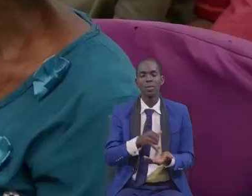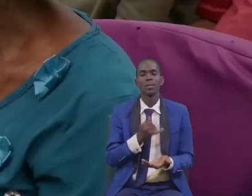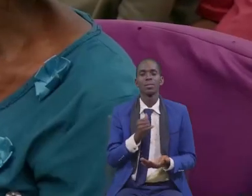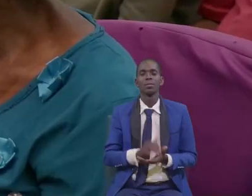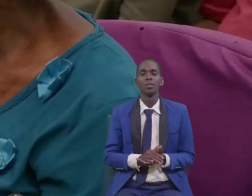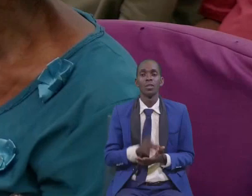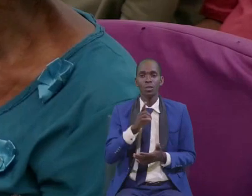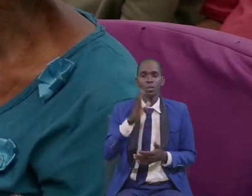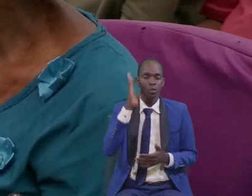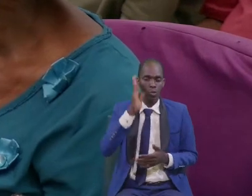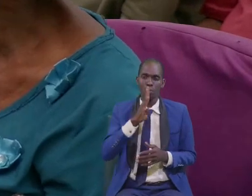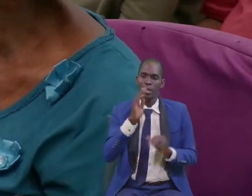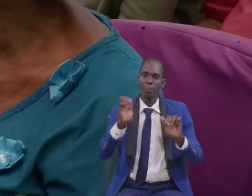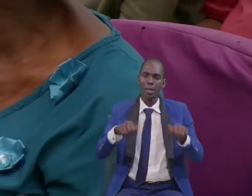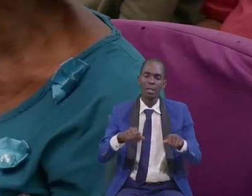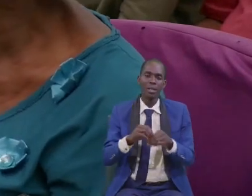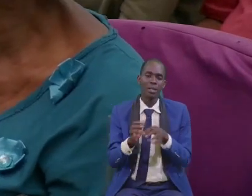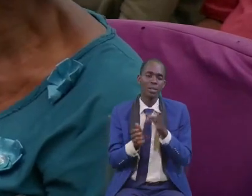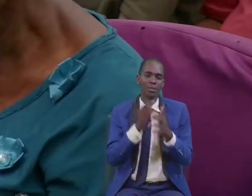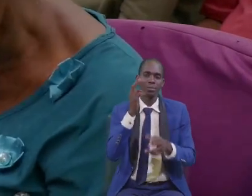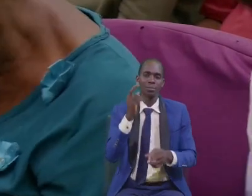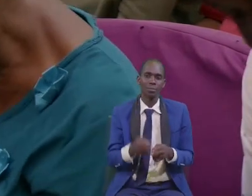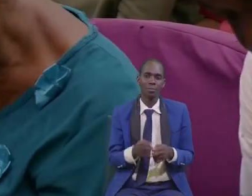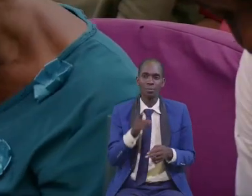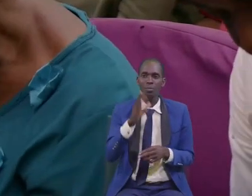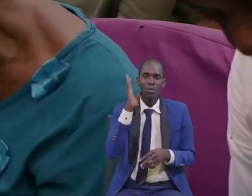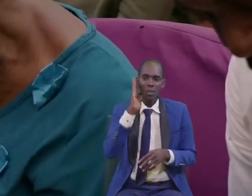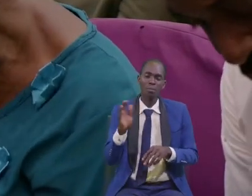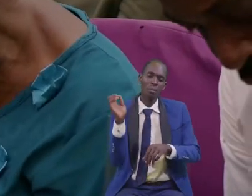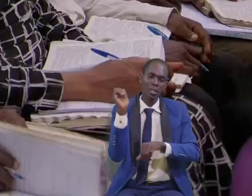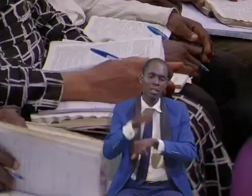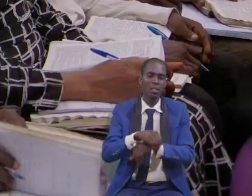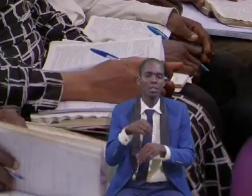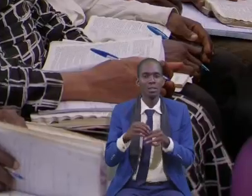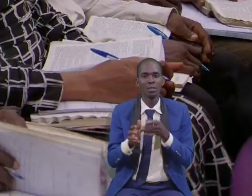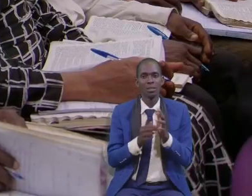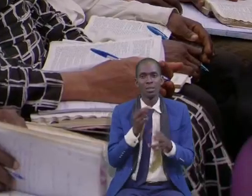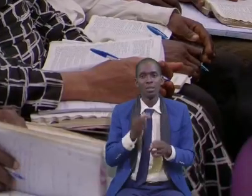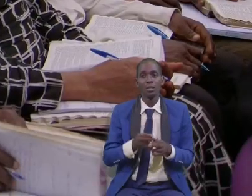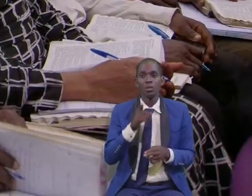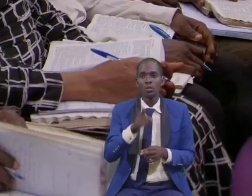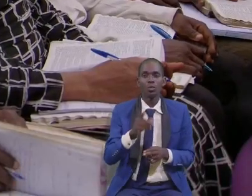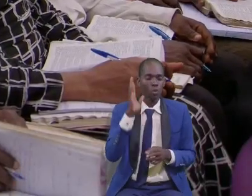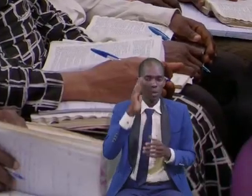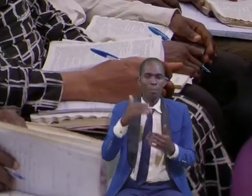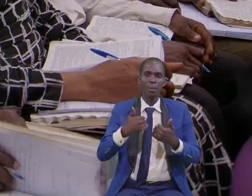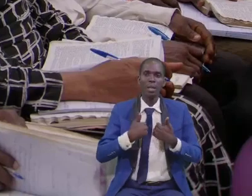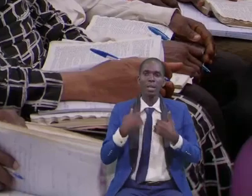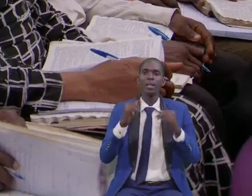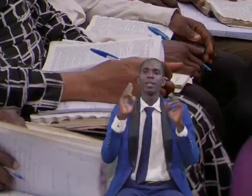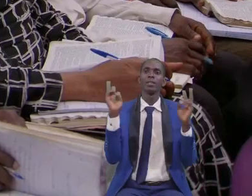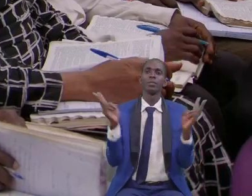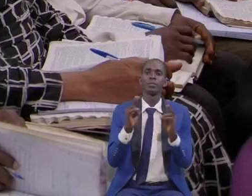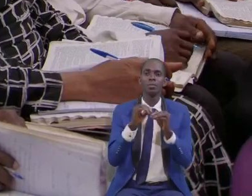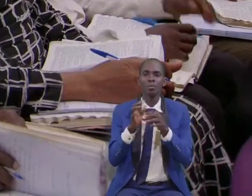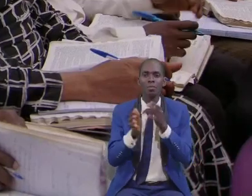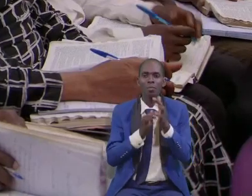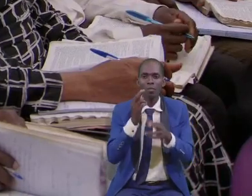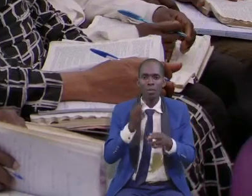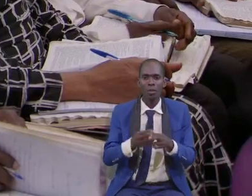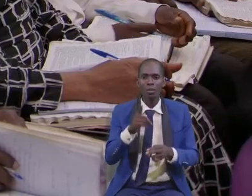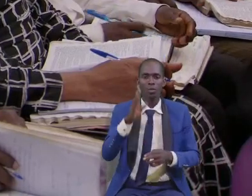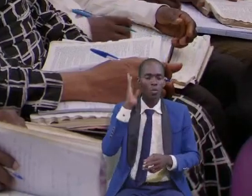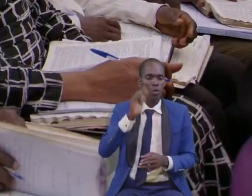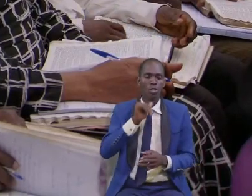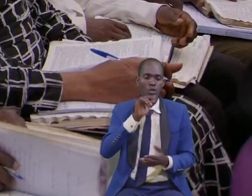it. You'll be able. You'll overcome. You'll have the victory. And you will not be falling